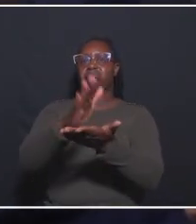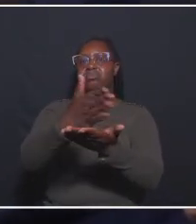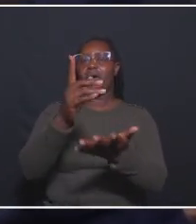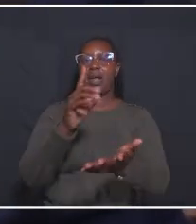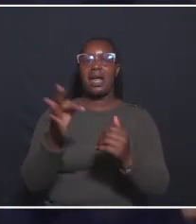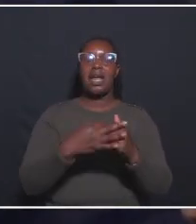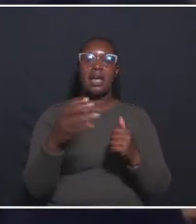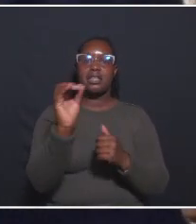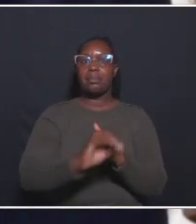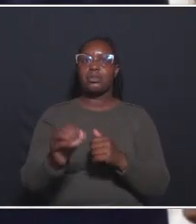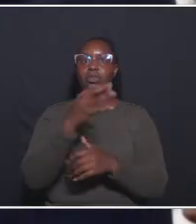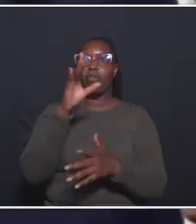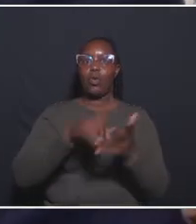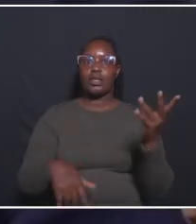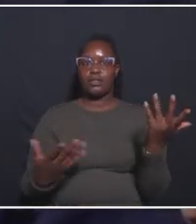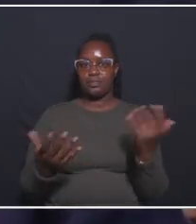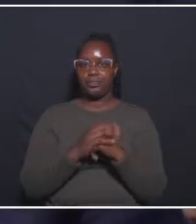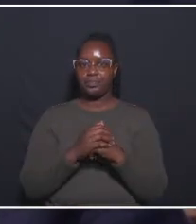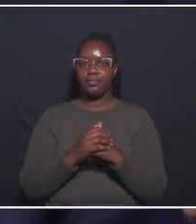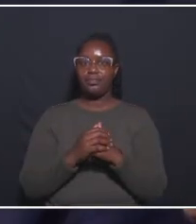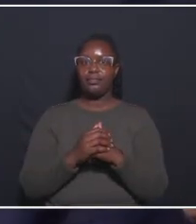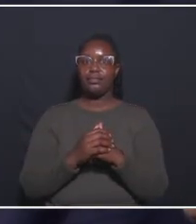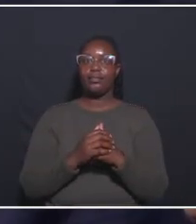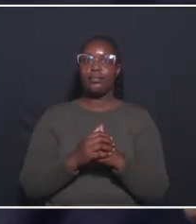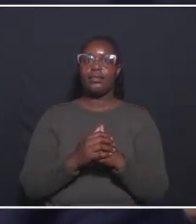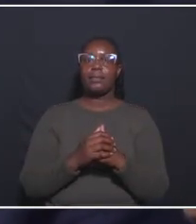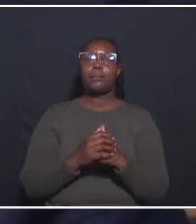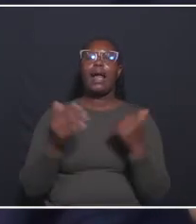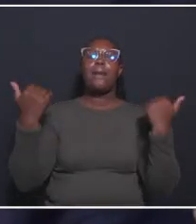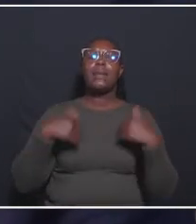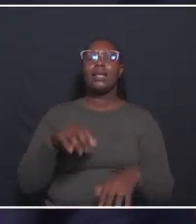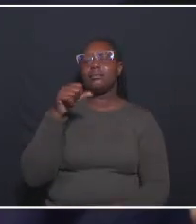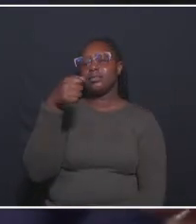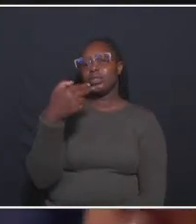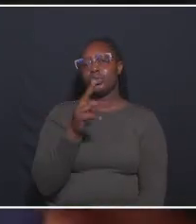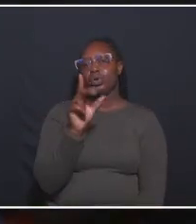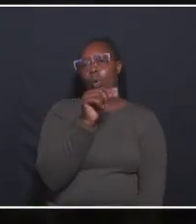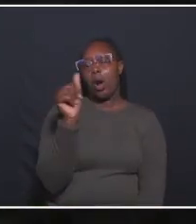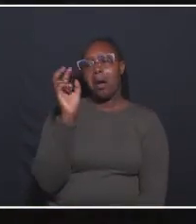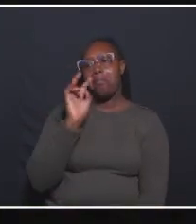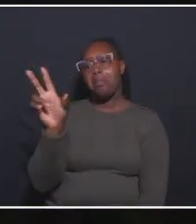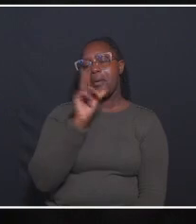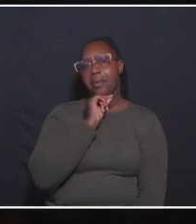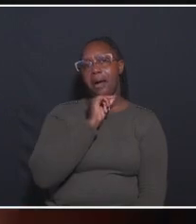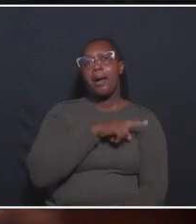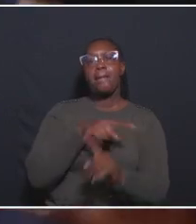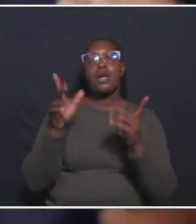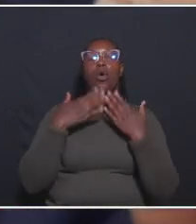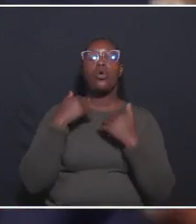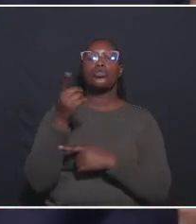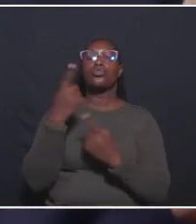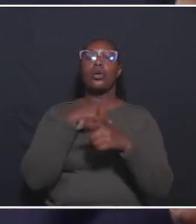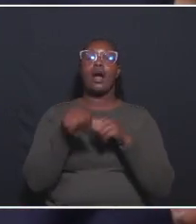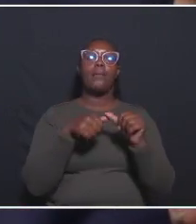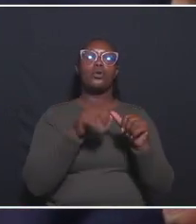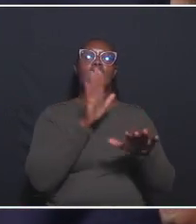in mind. So, and for you, I've watched MTV Sugar, and I'm just going to talk about the music